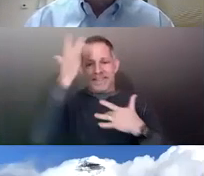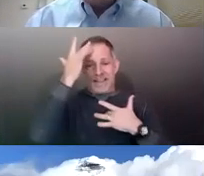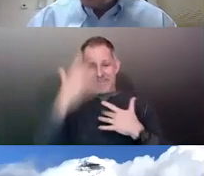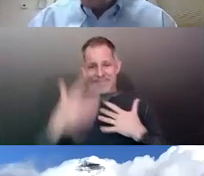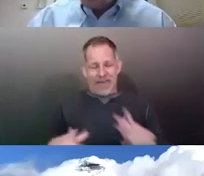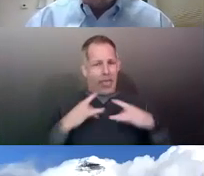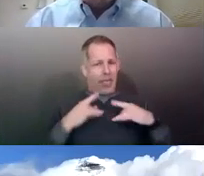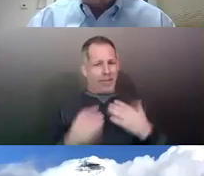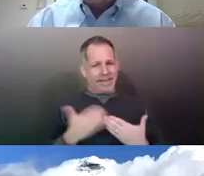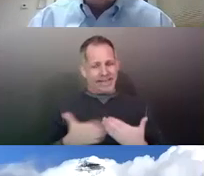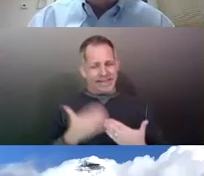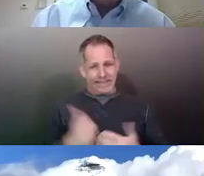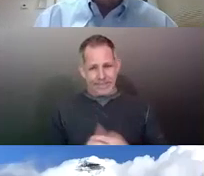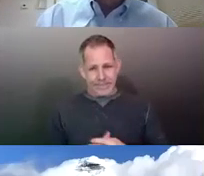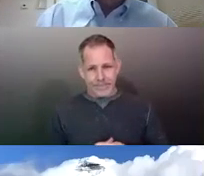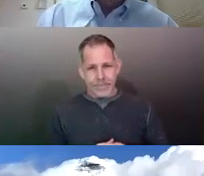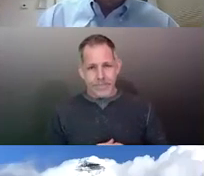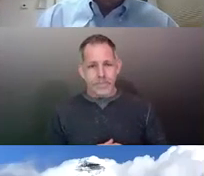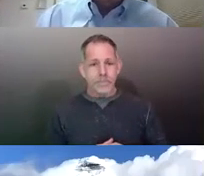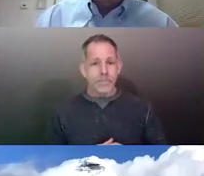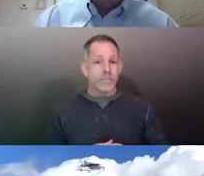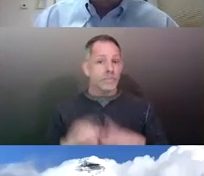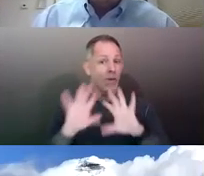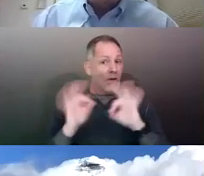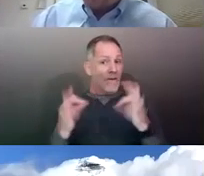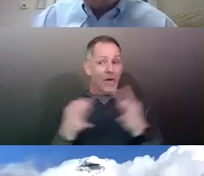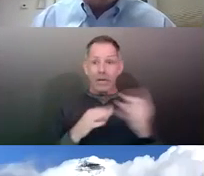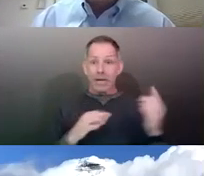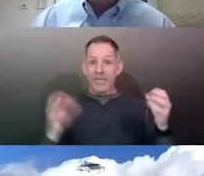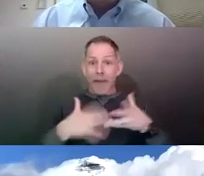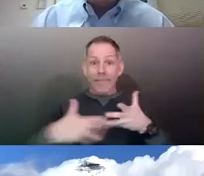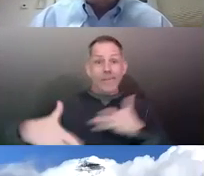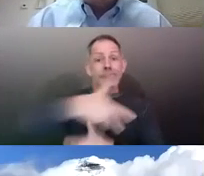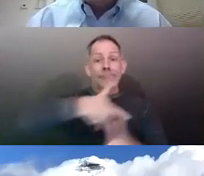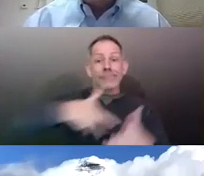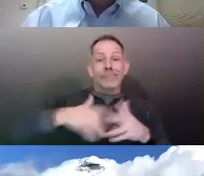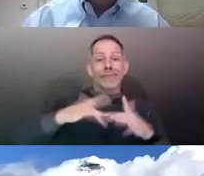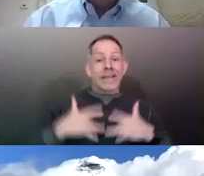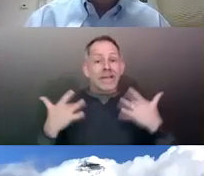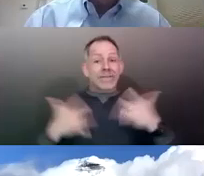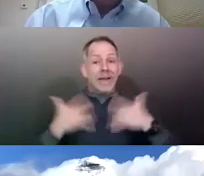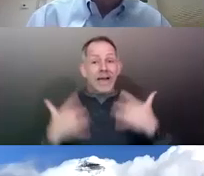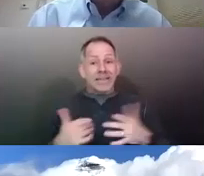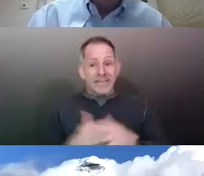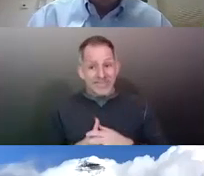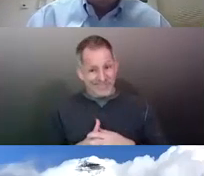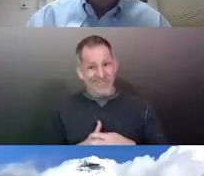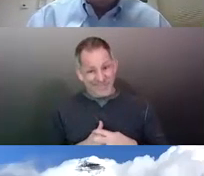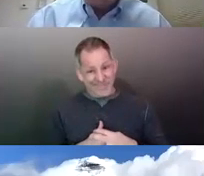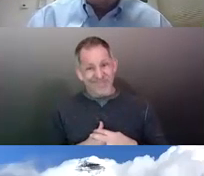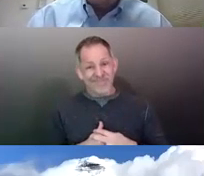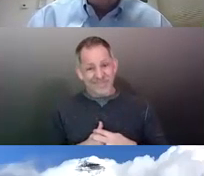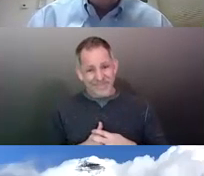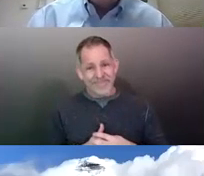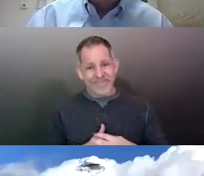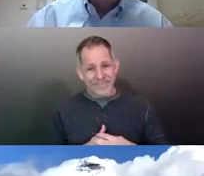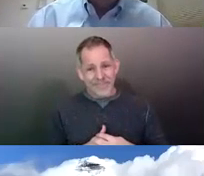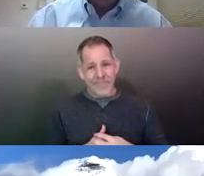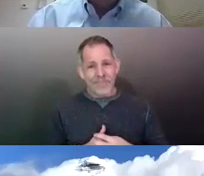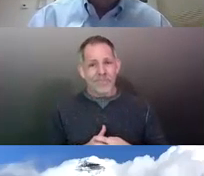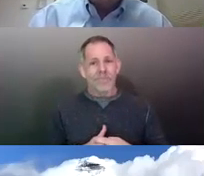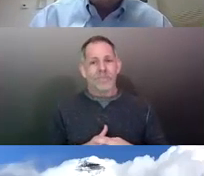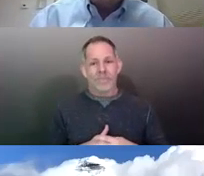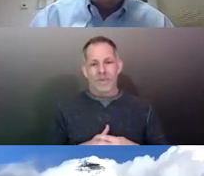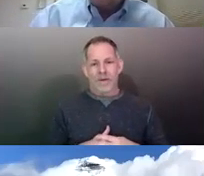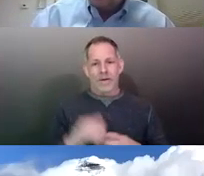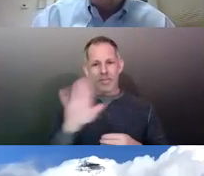Family and social gatherings, not overwhelming, obviously prohibited gatherings of 100 to 200 people,